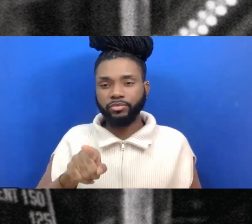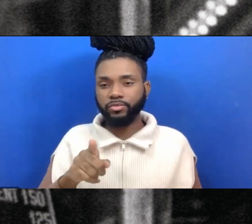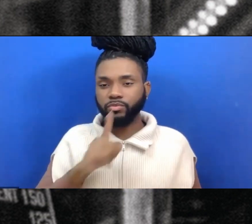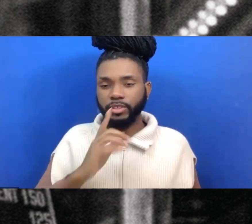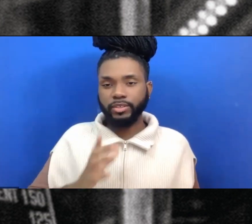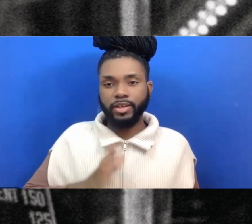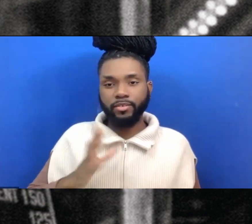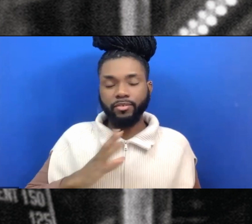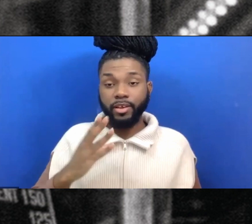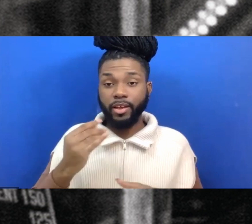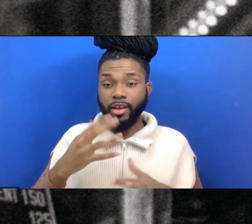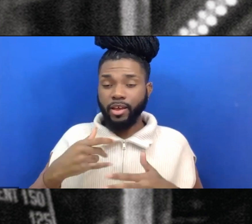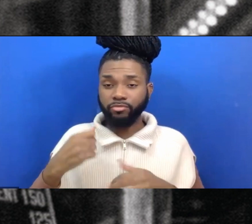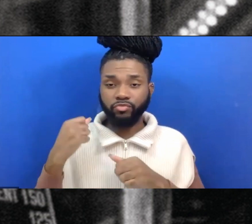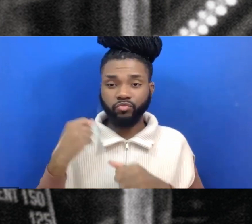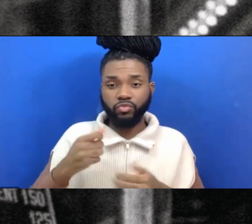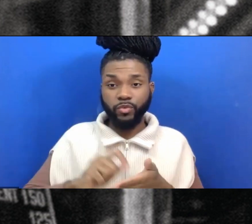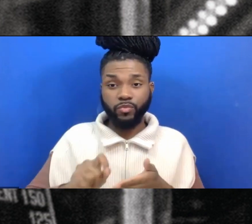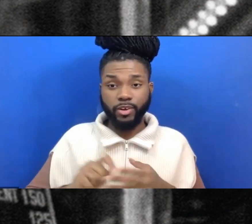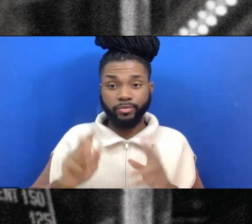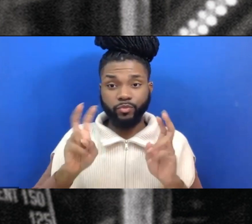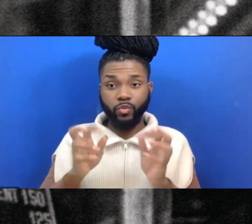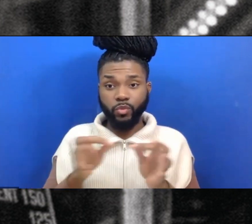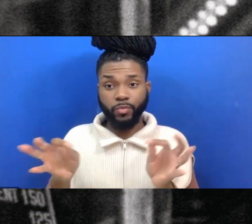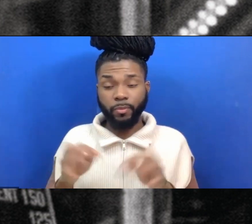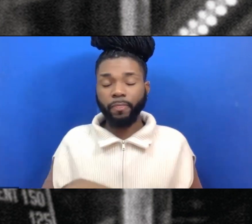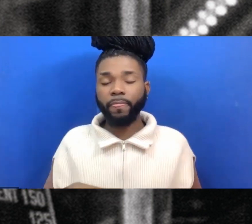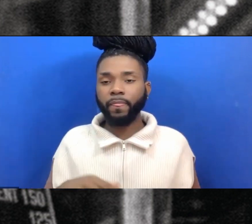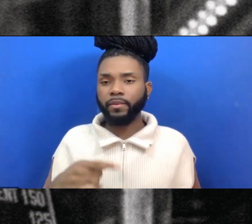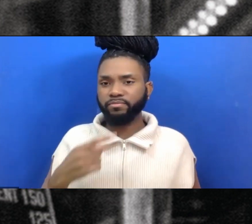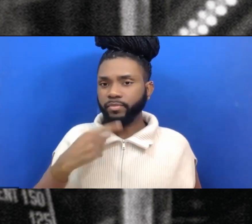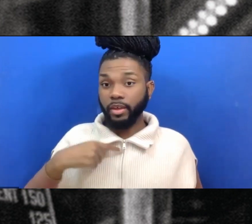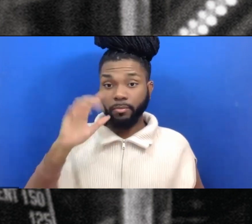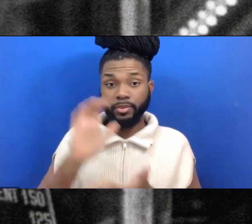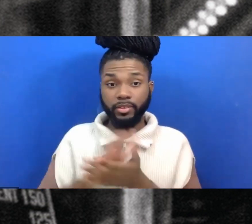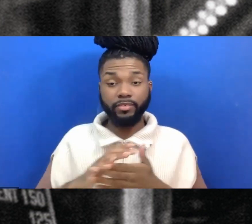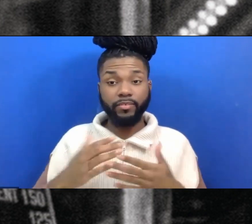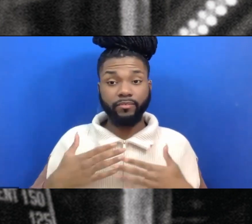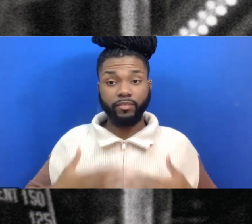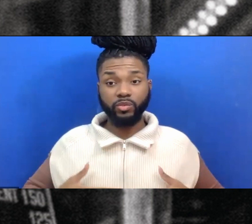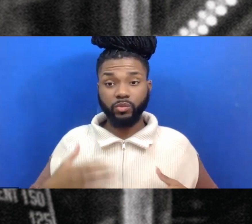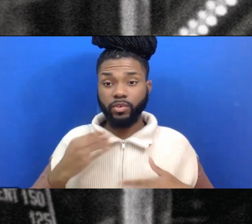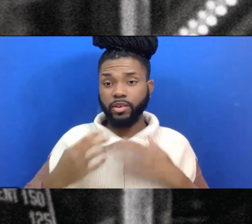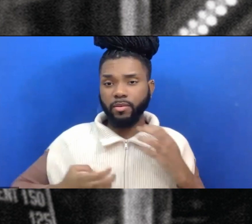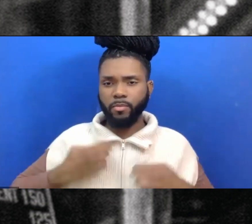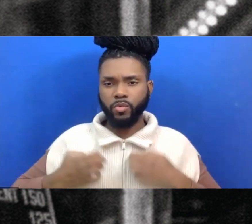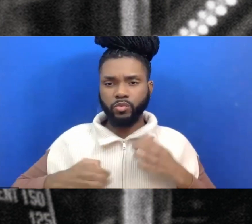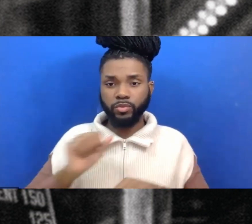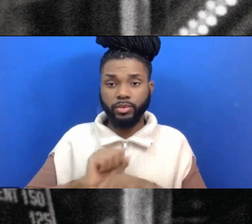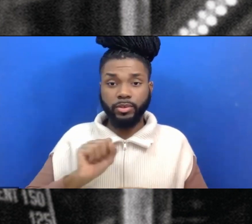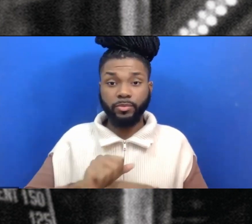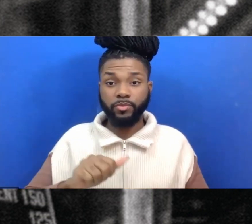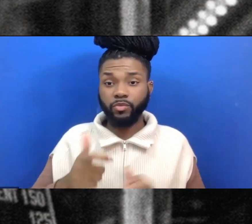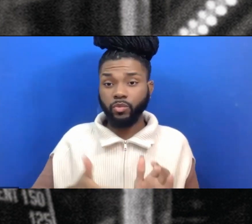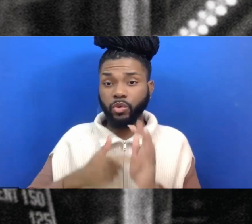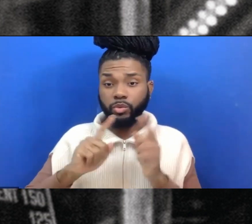and forcefully writes, quote, "I believe that the physical and emotional labor